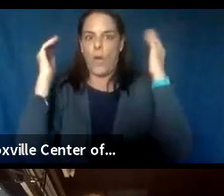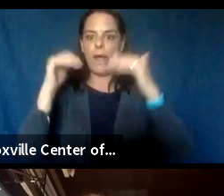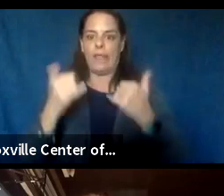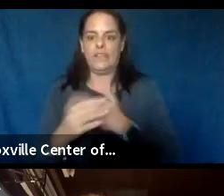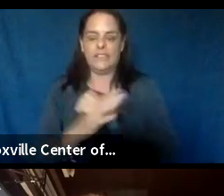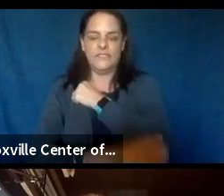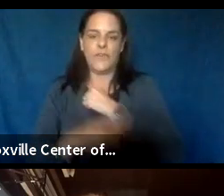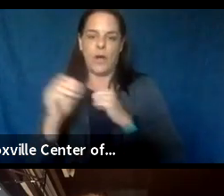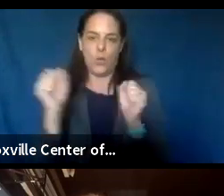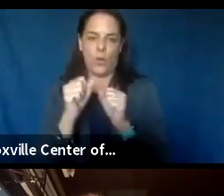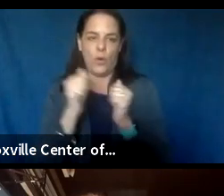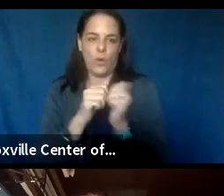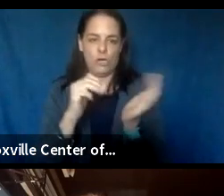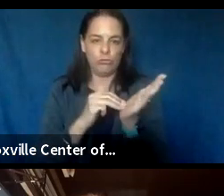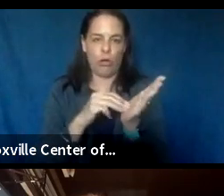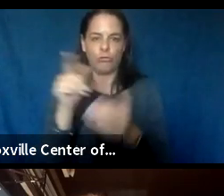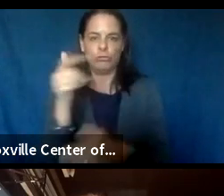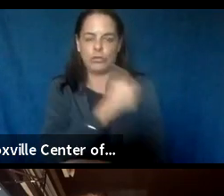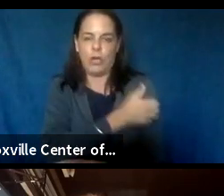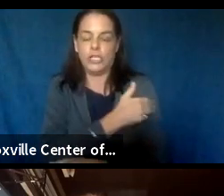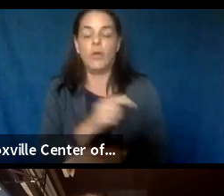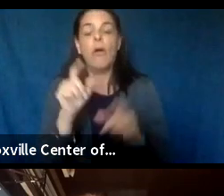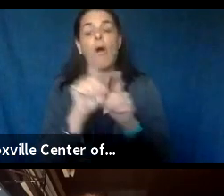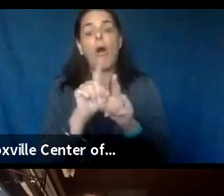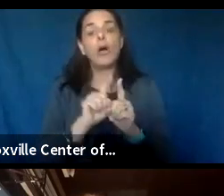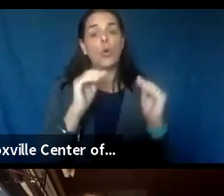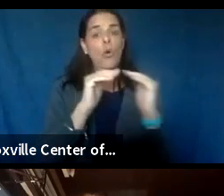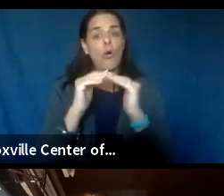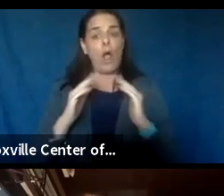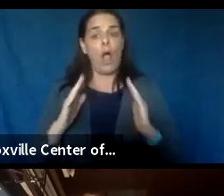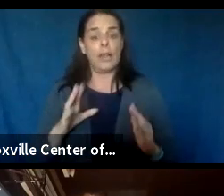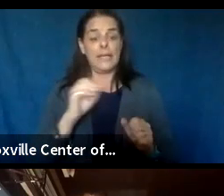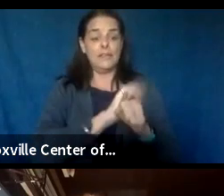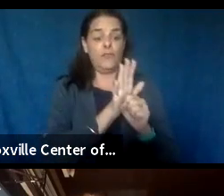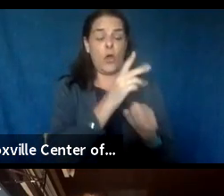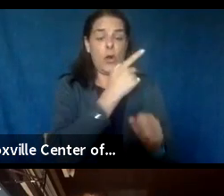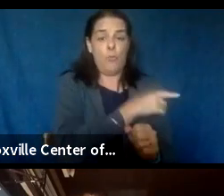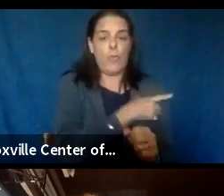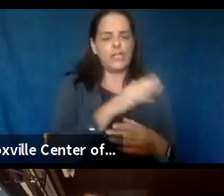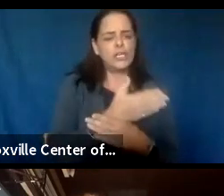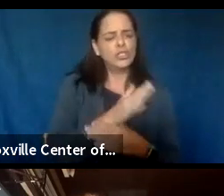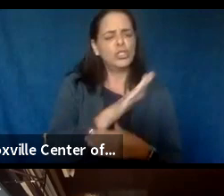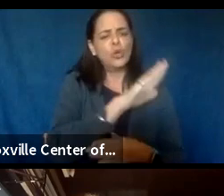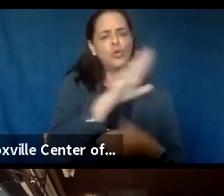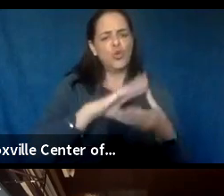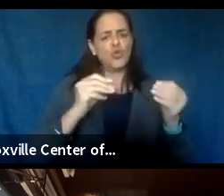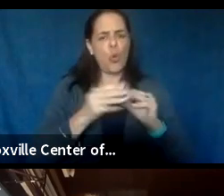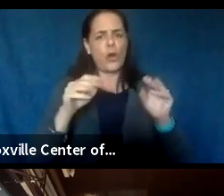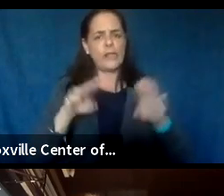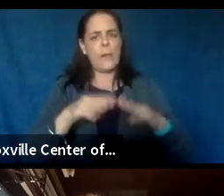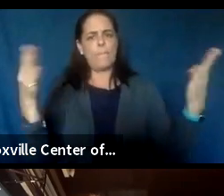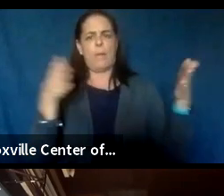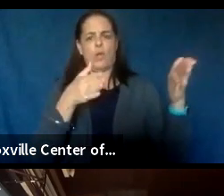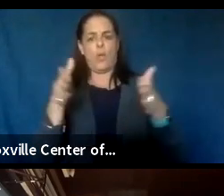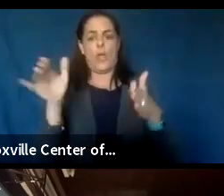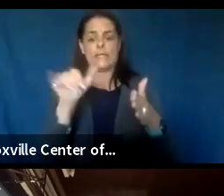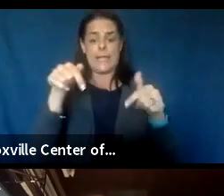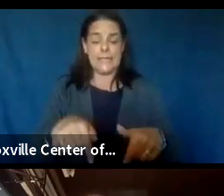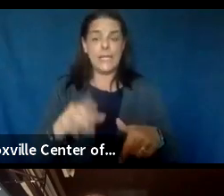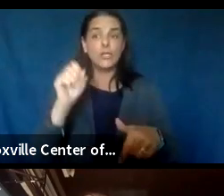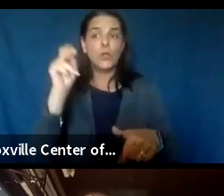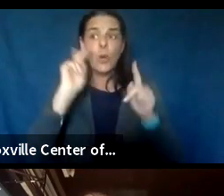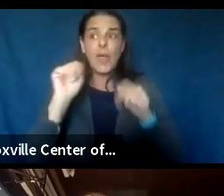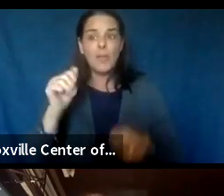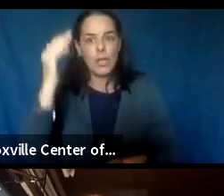invite medical colleagues and coronavirus patients alike to share their stories in public settings like this so people hear the truth about